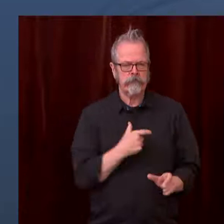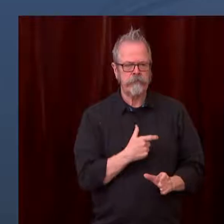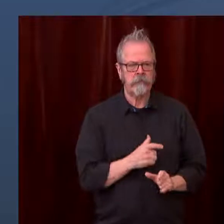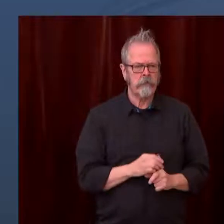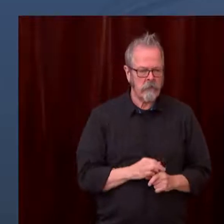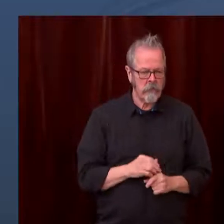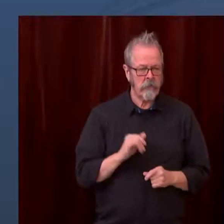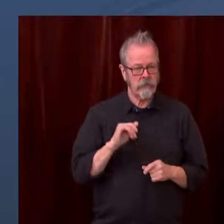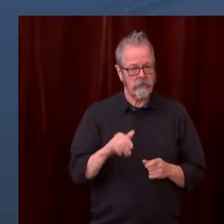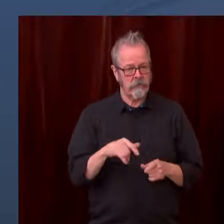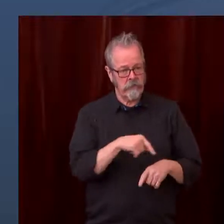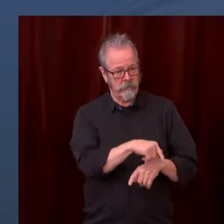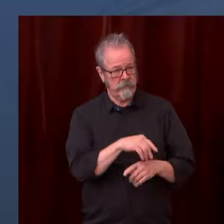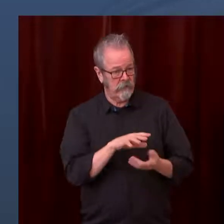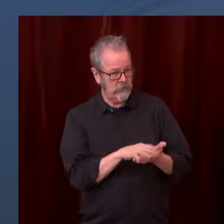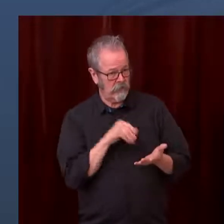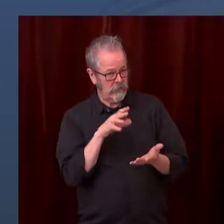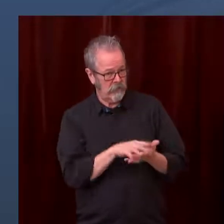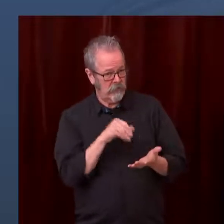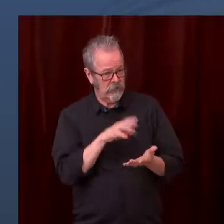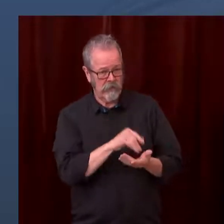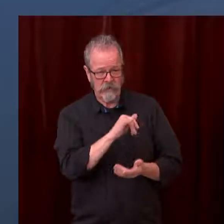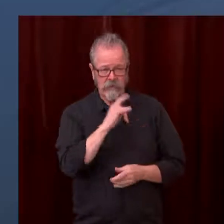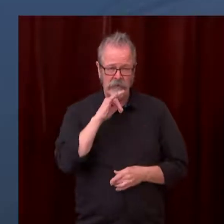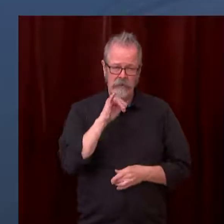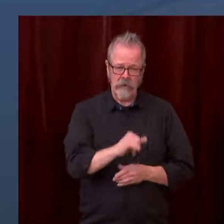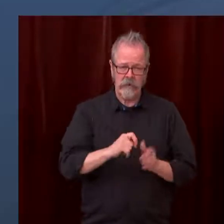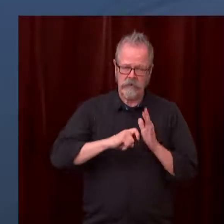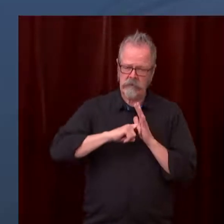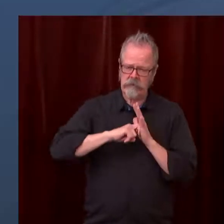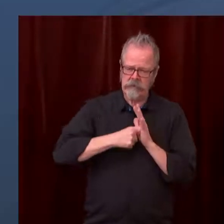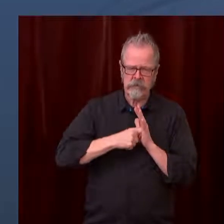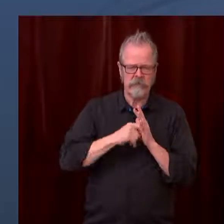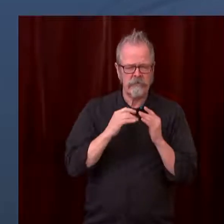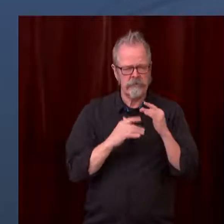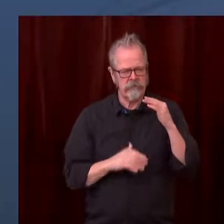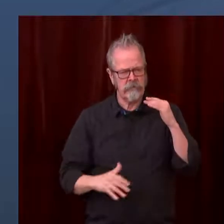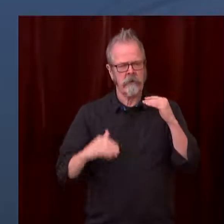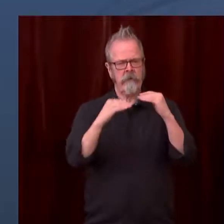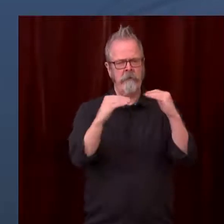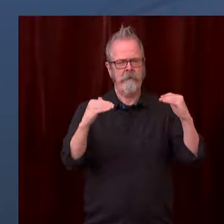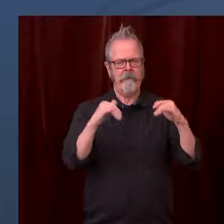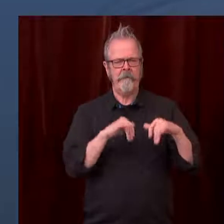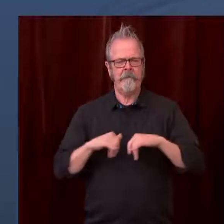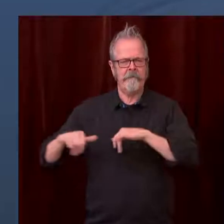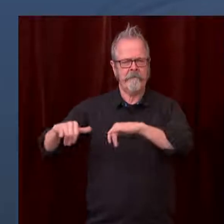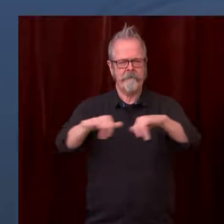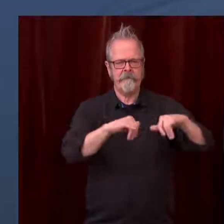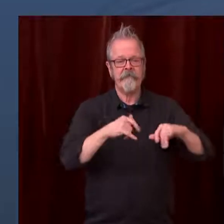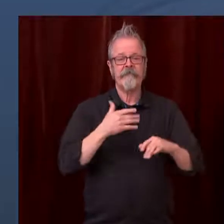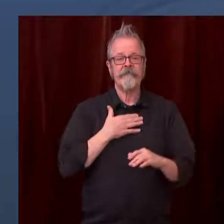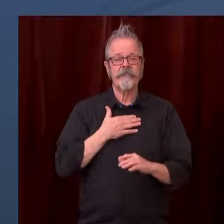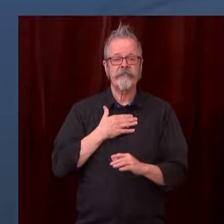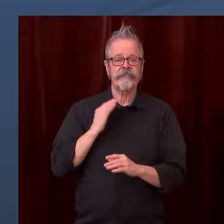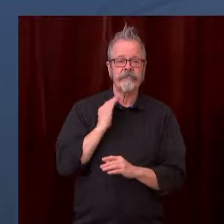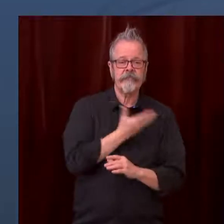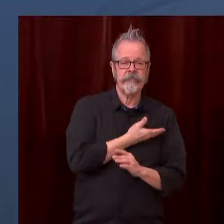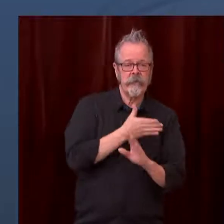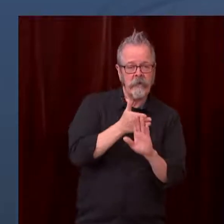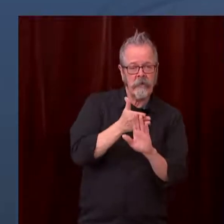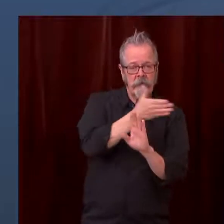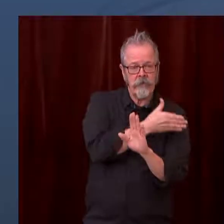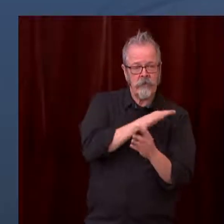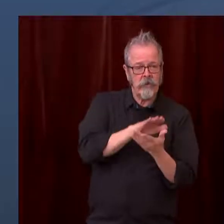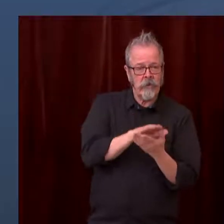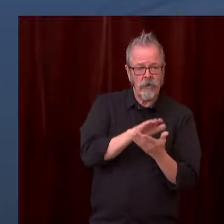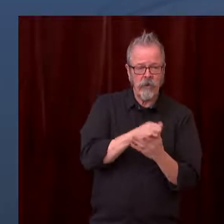Seattle preschool program, 74% of the students are students of color. Nothing during this pandemic has been easy,